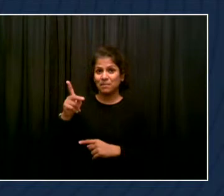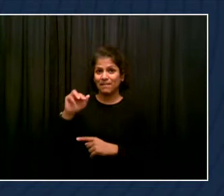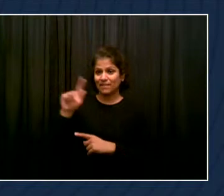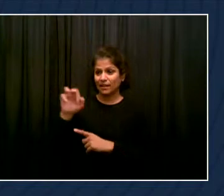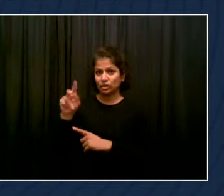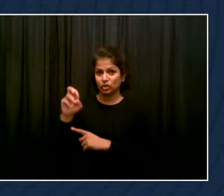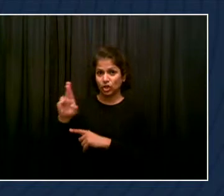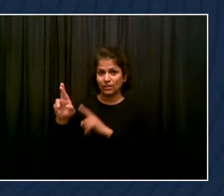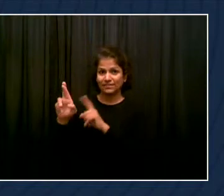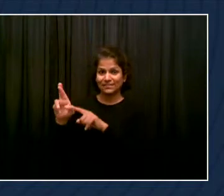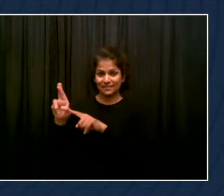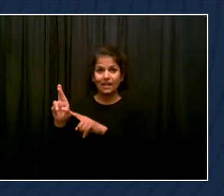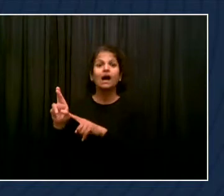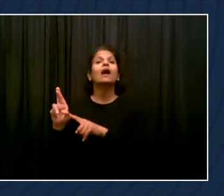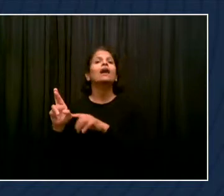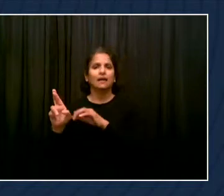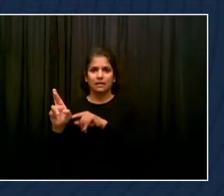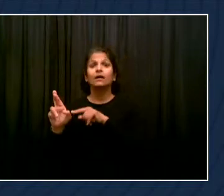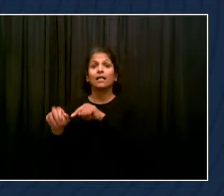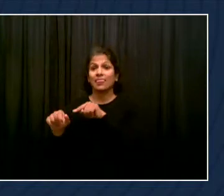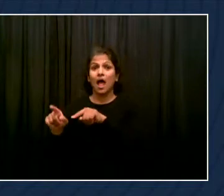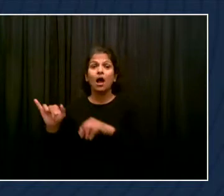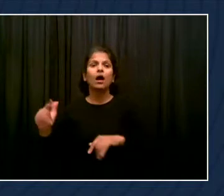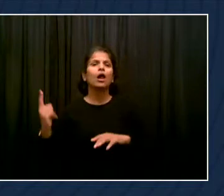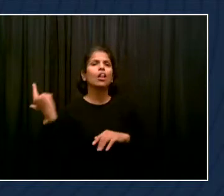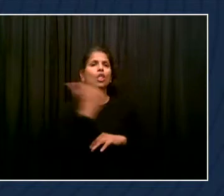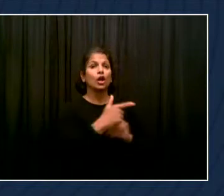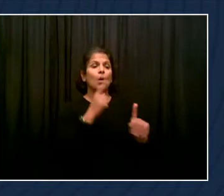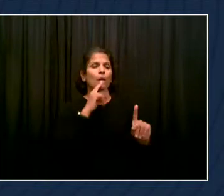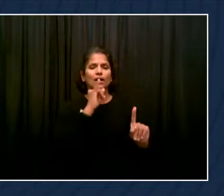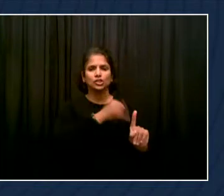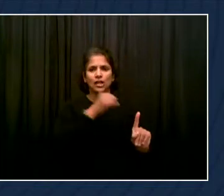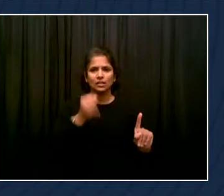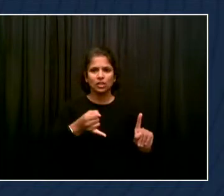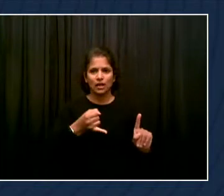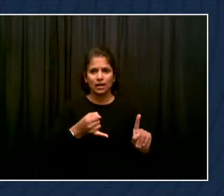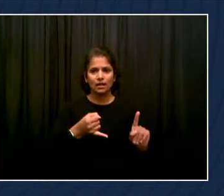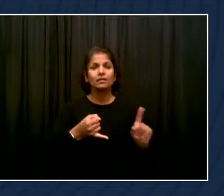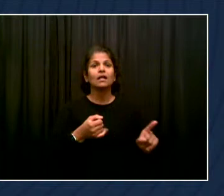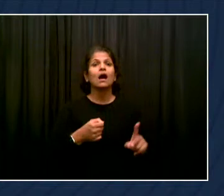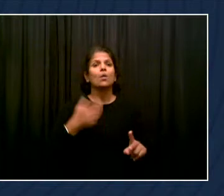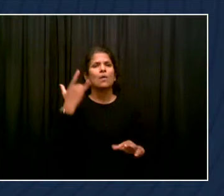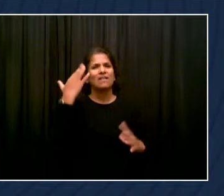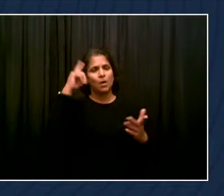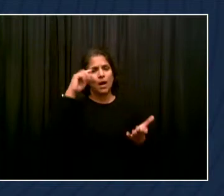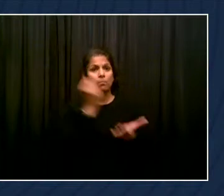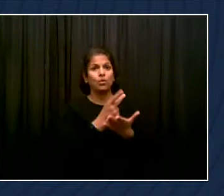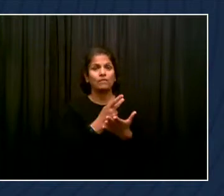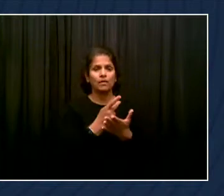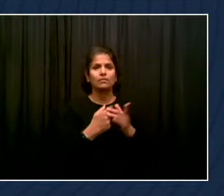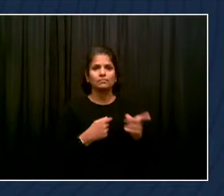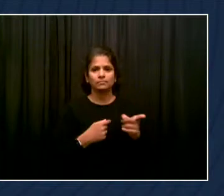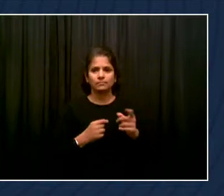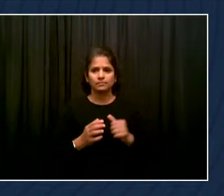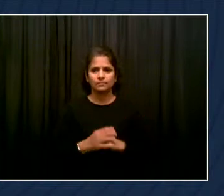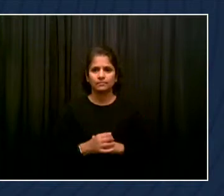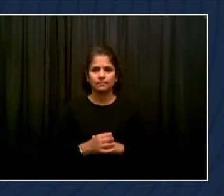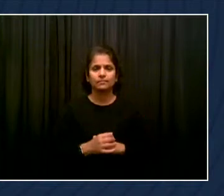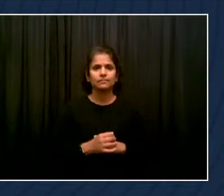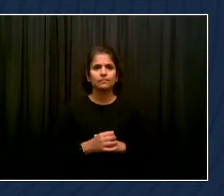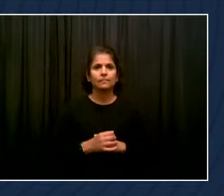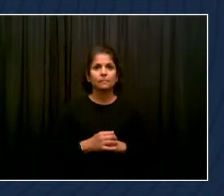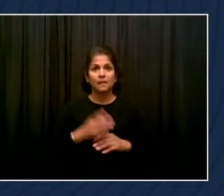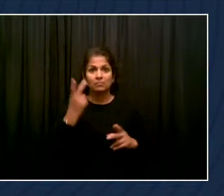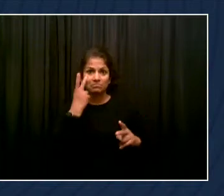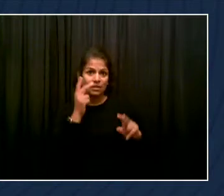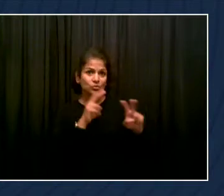FDA authorization for those two vaccine types advances, which we expect to be in the coming days